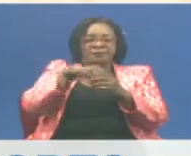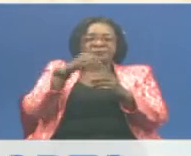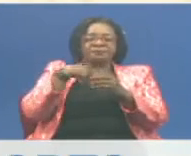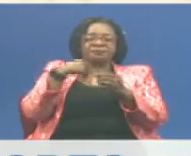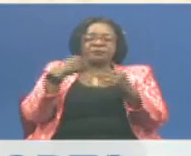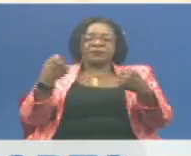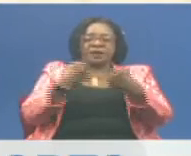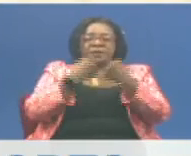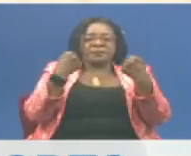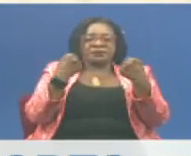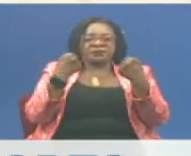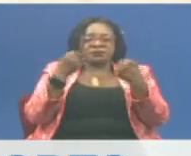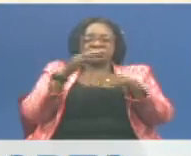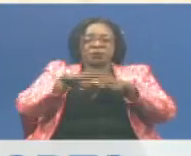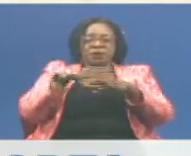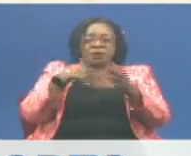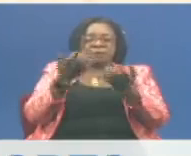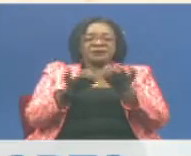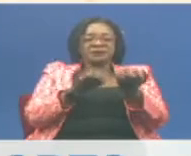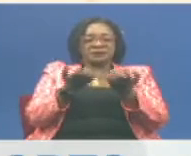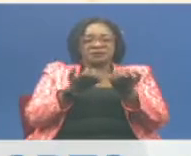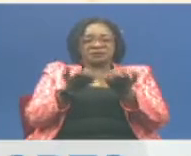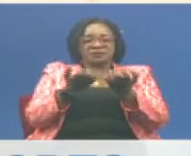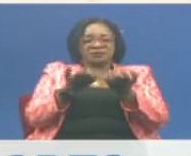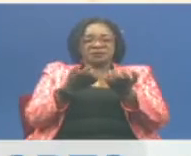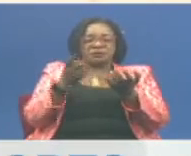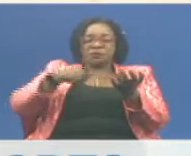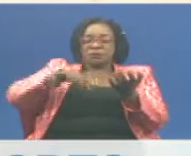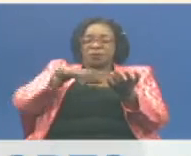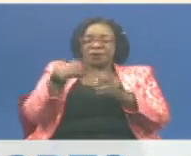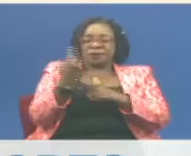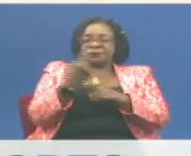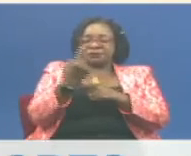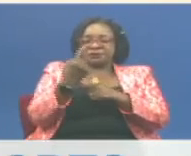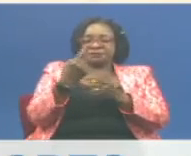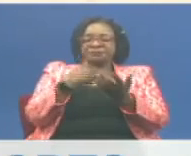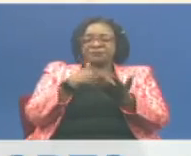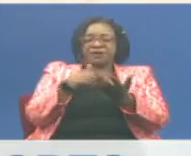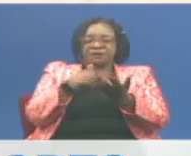impact on our business. We only fetch